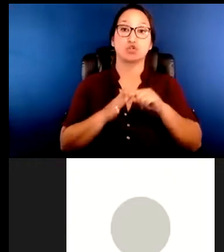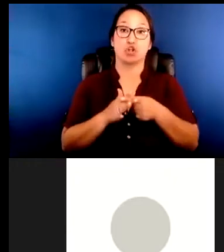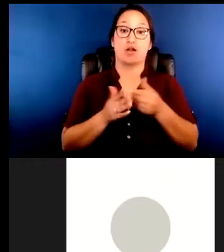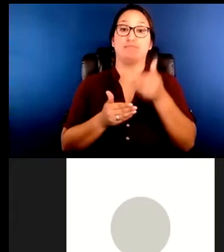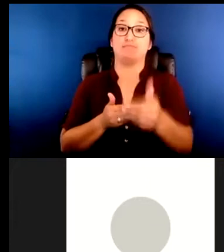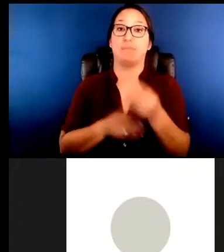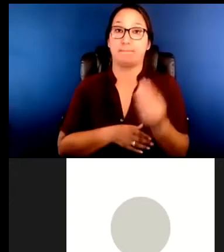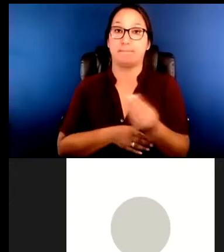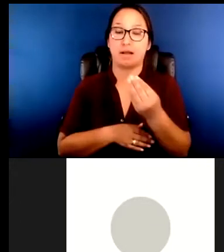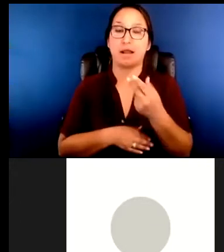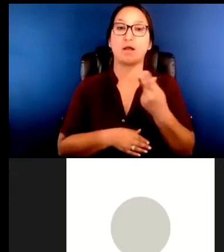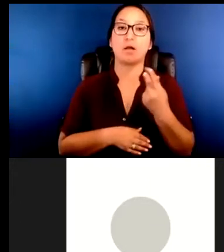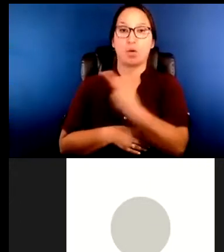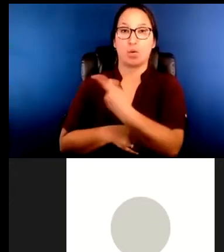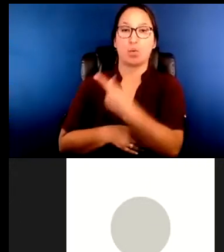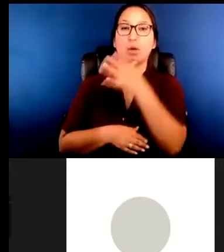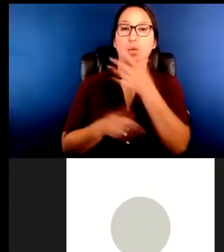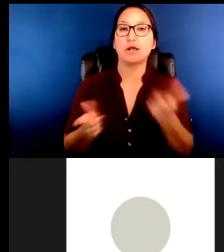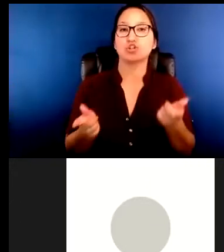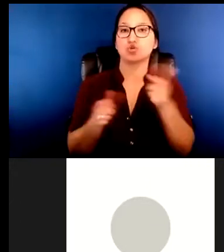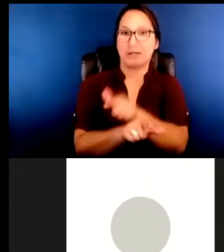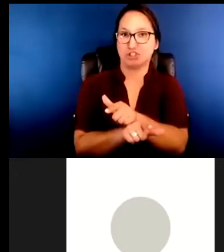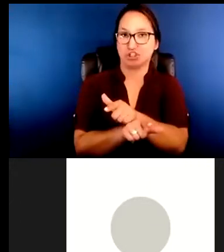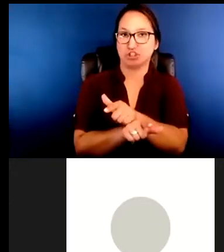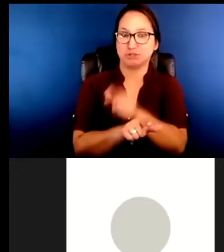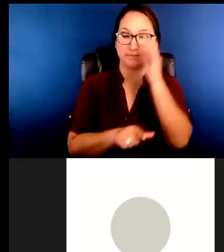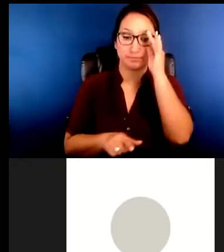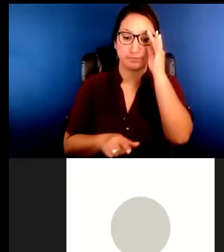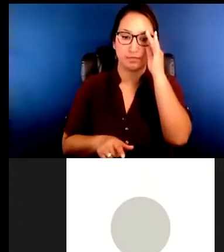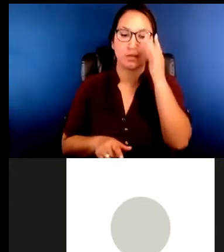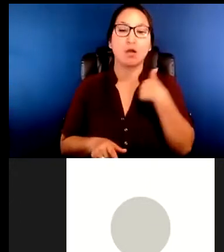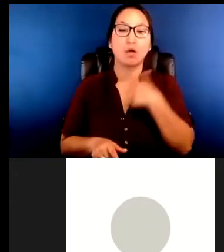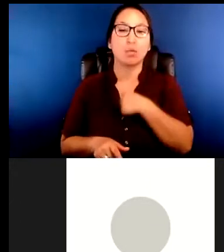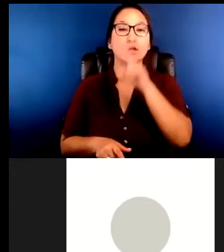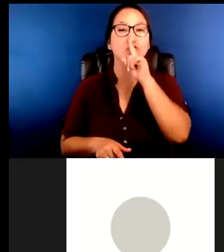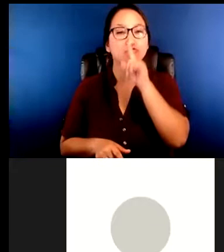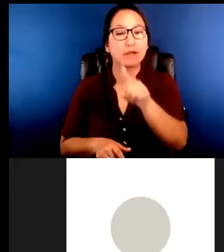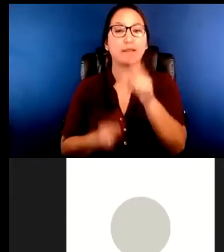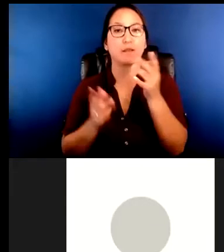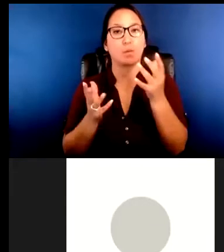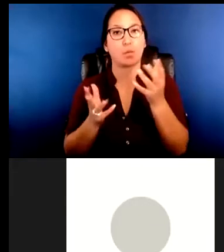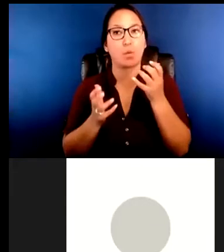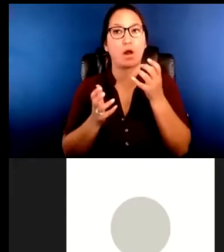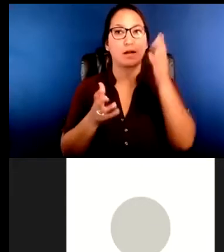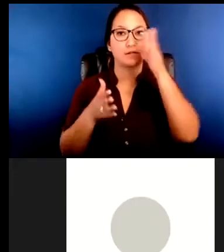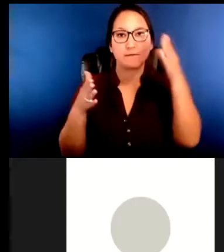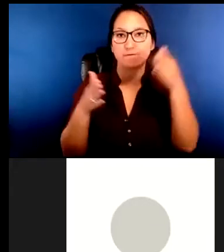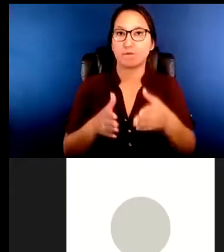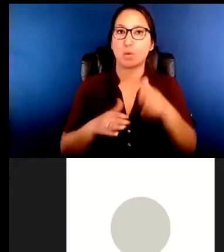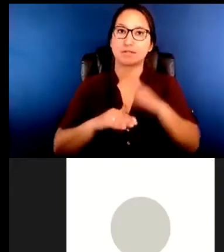switch. A couple things about that. We really wanted to focus on